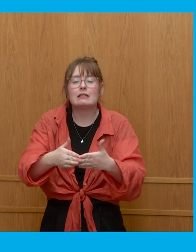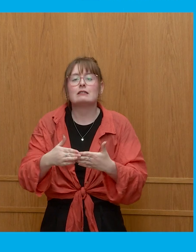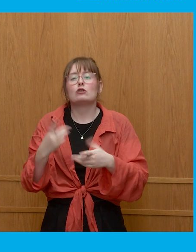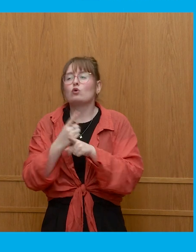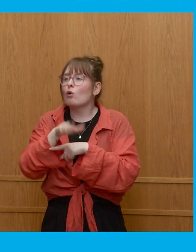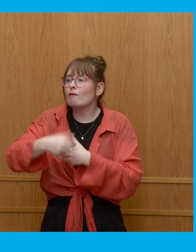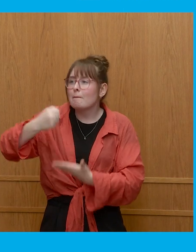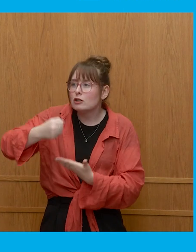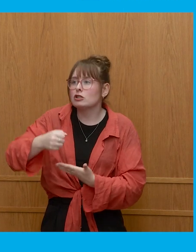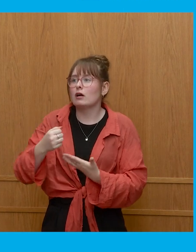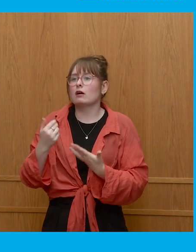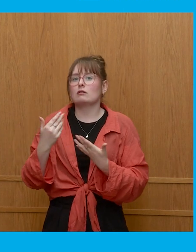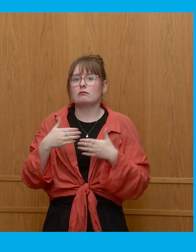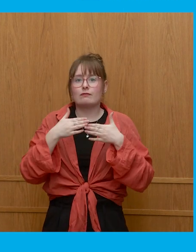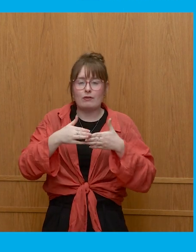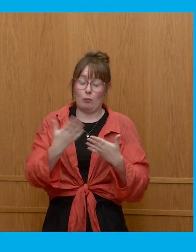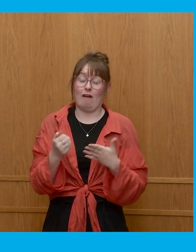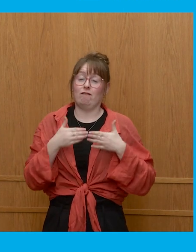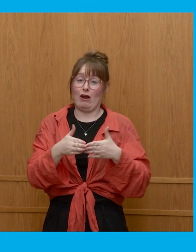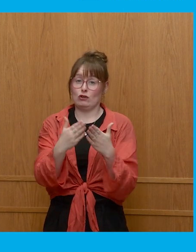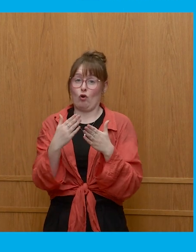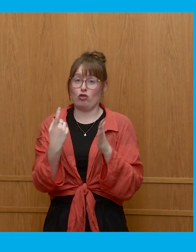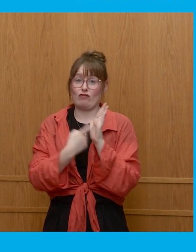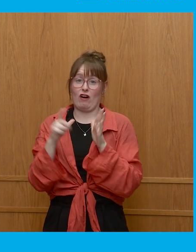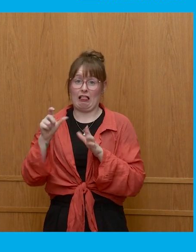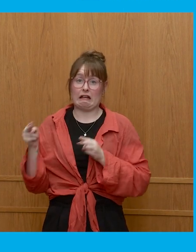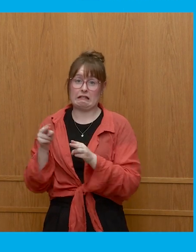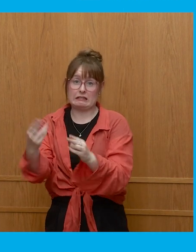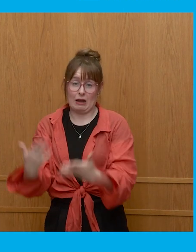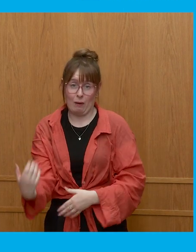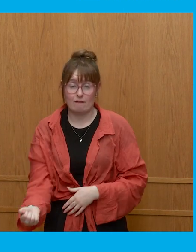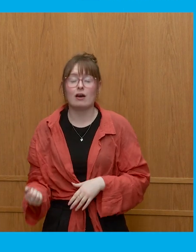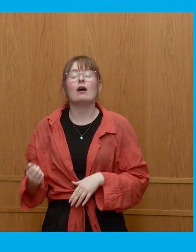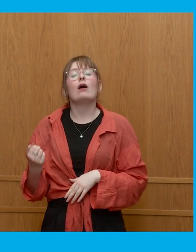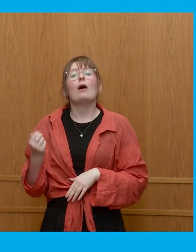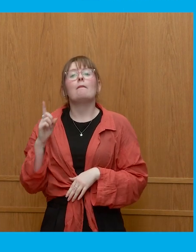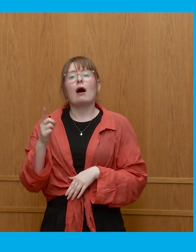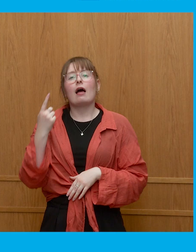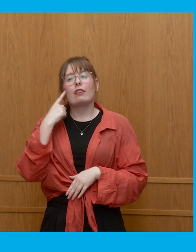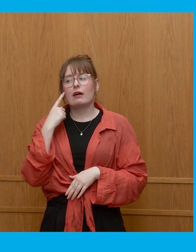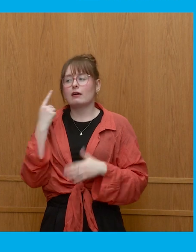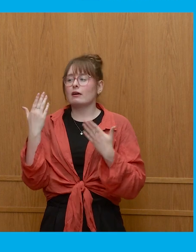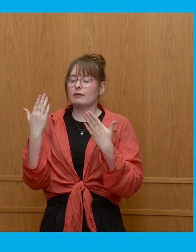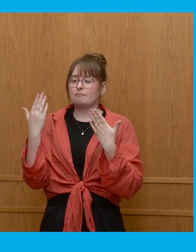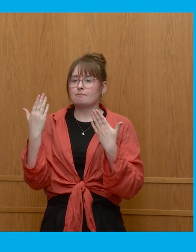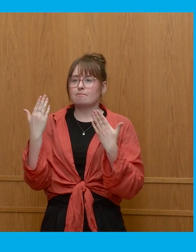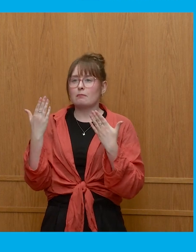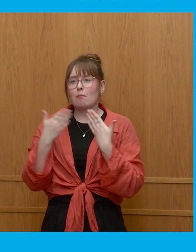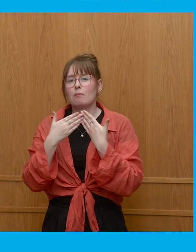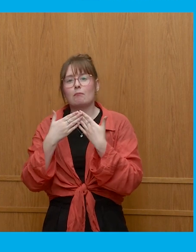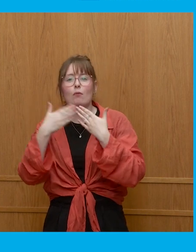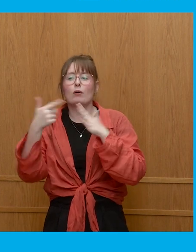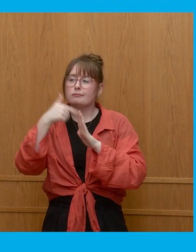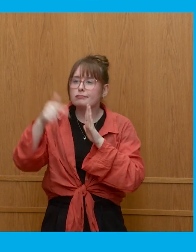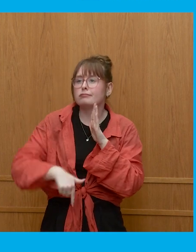try ferries on the Clyde these days, you know. So I do think the wider interpretation of why